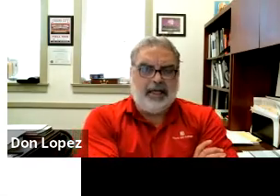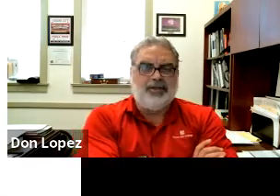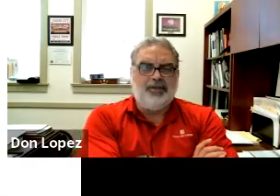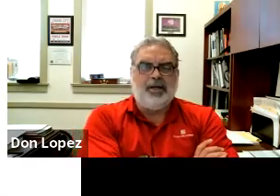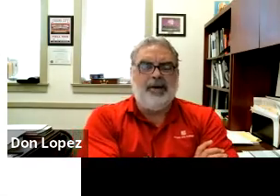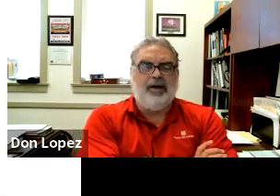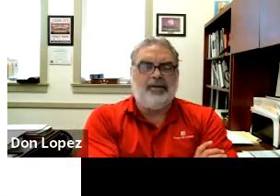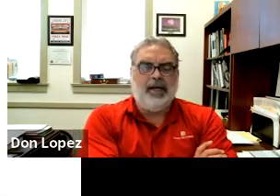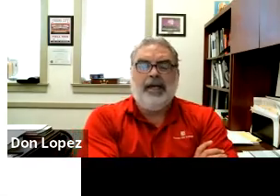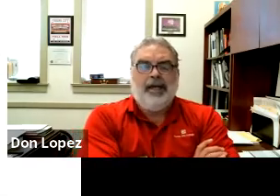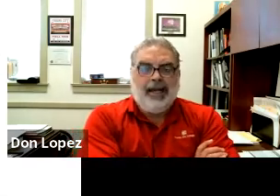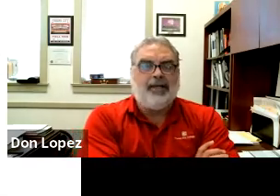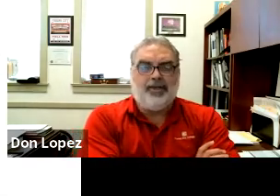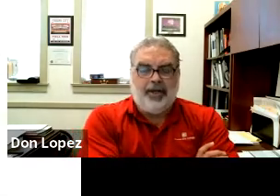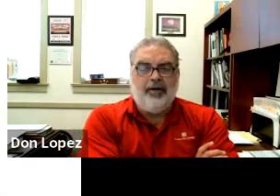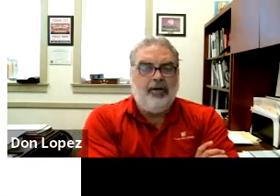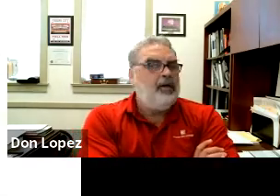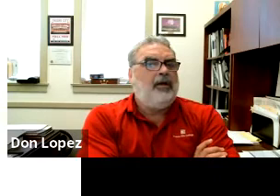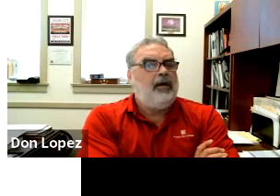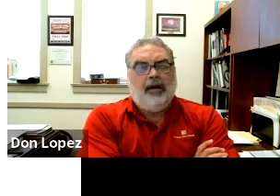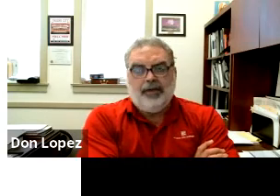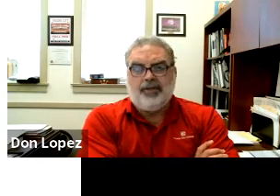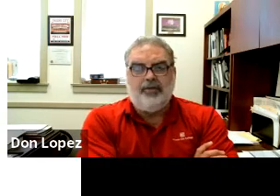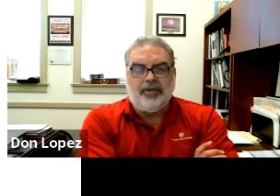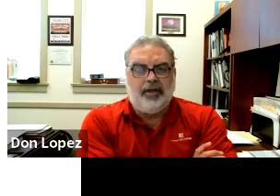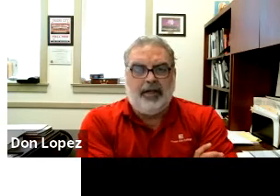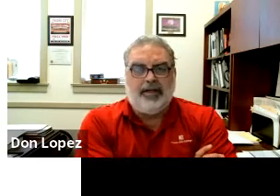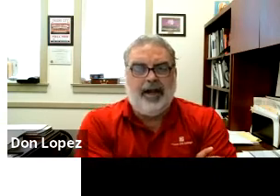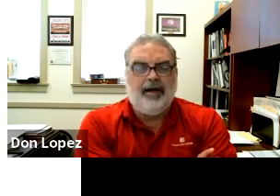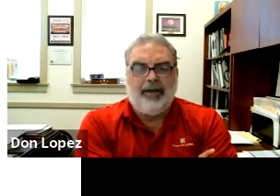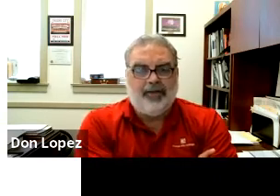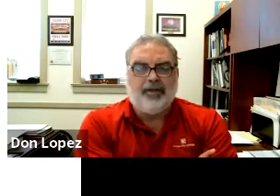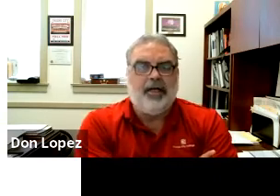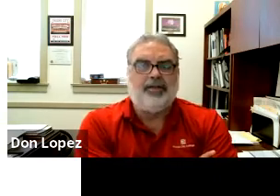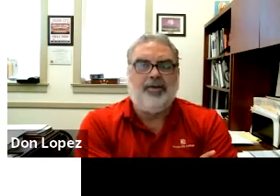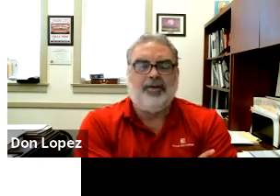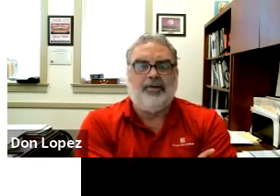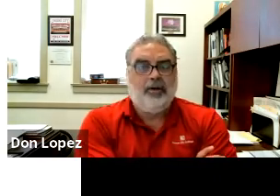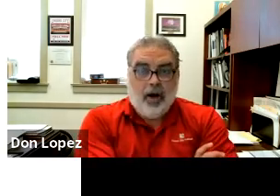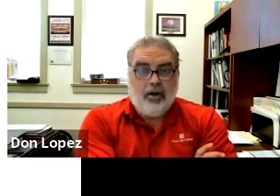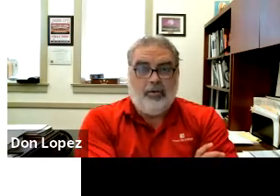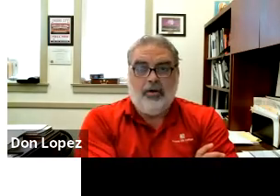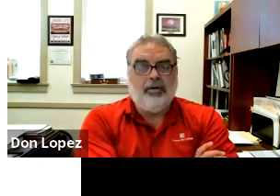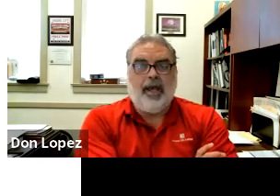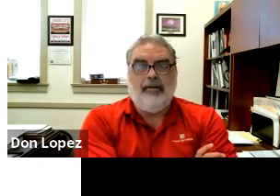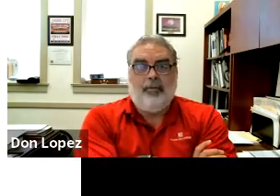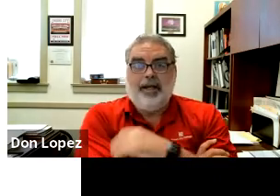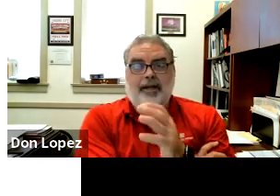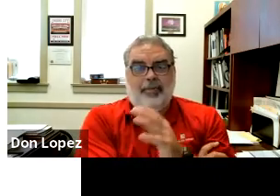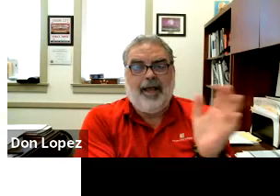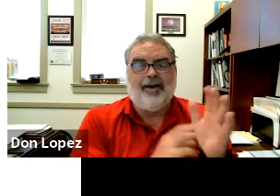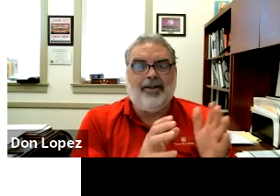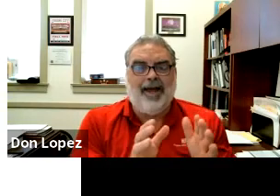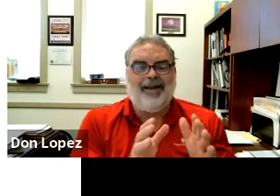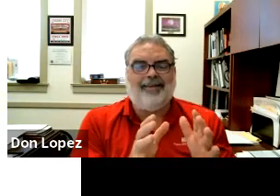the CSUs come out and say, next year, every student's going to need to have an ethnic studies course. Oh, okay, we